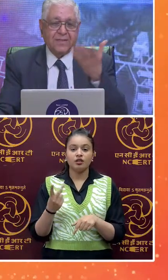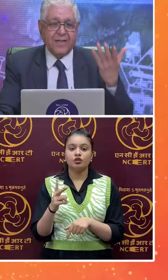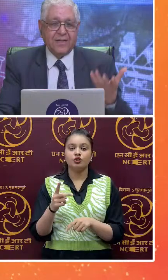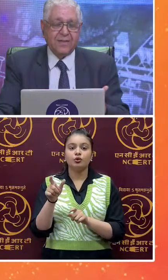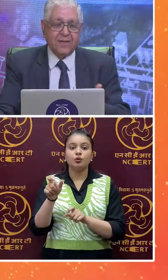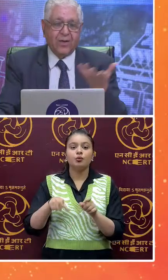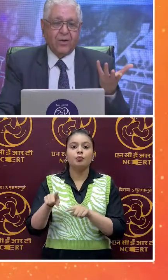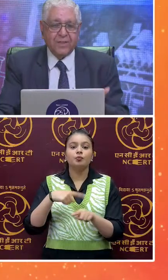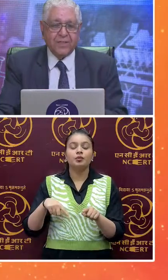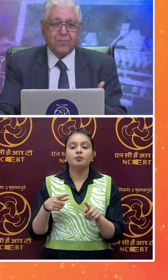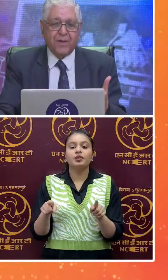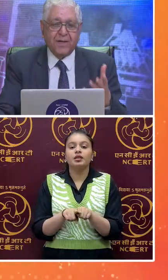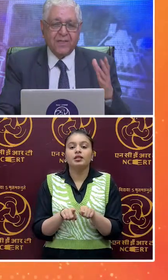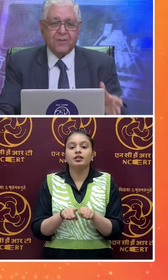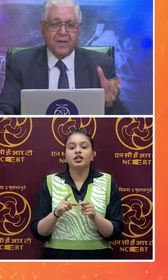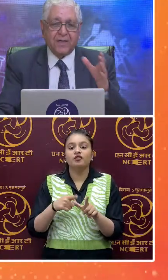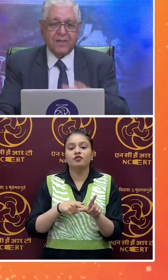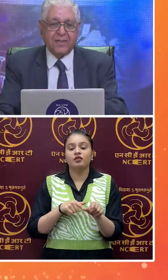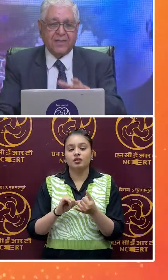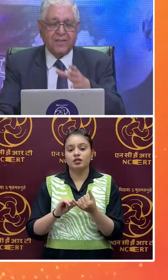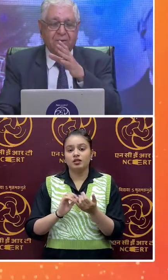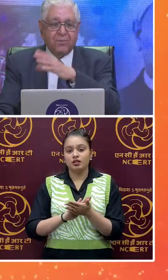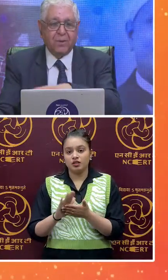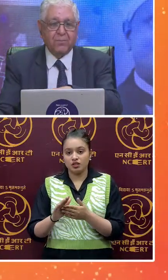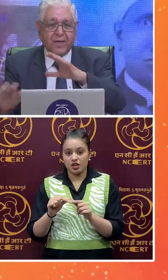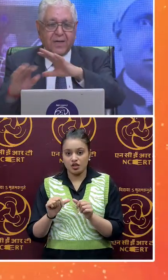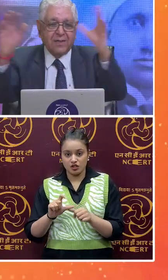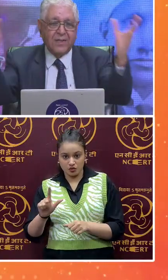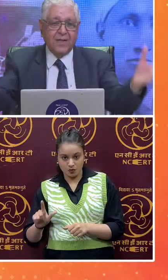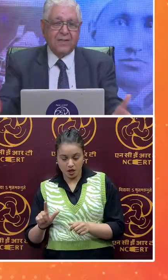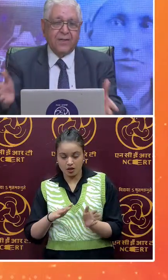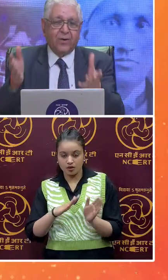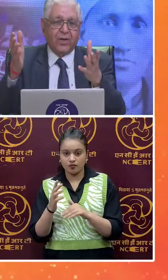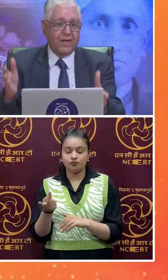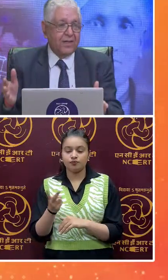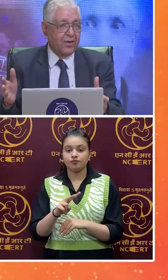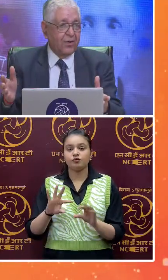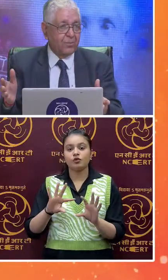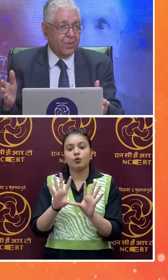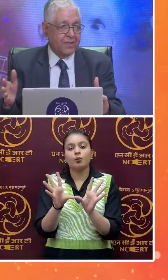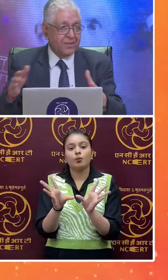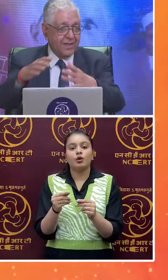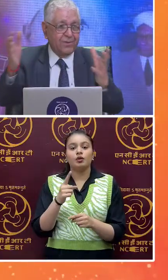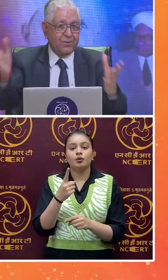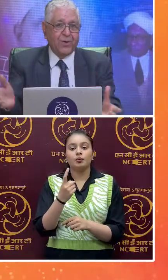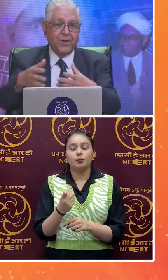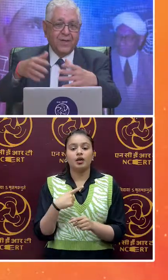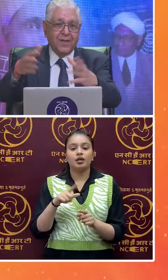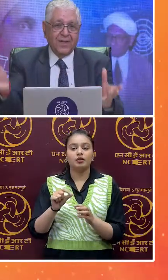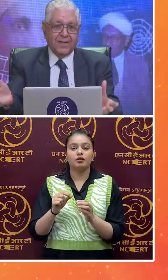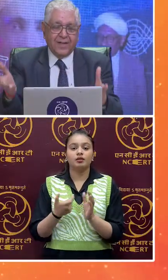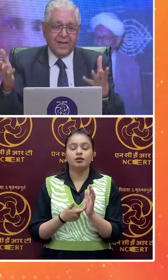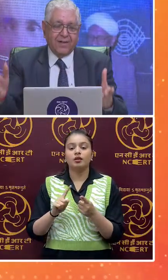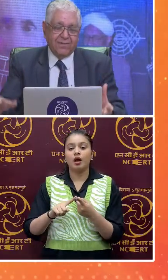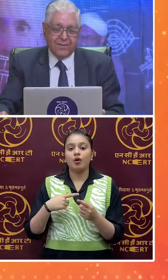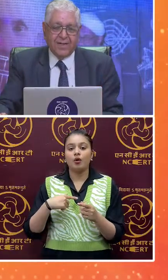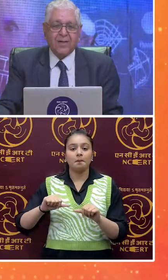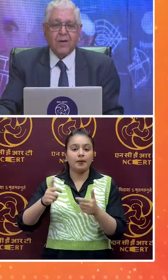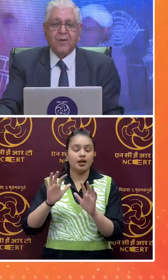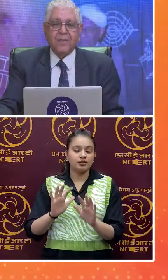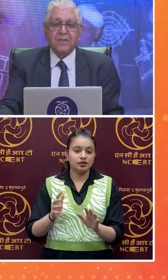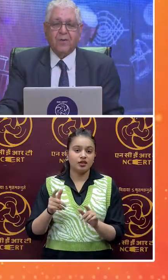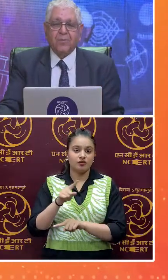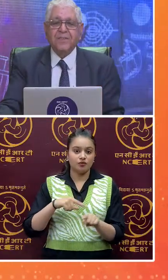then steer along with Yashpal, Satish Dhawan, Brahm Prakash. They all had the Lahore Pass. That is how they had